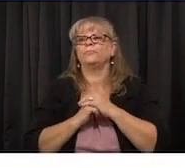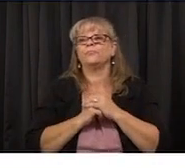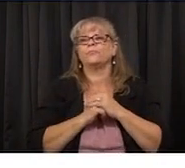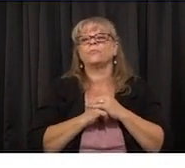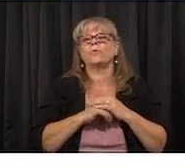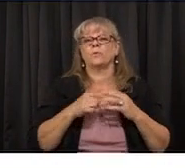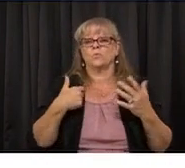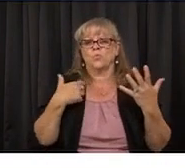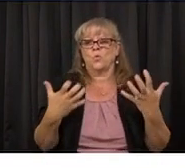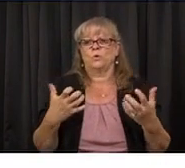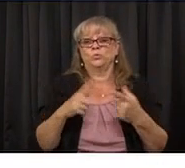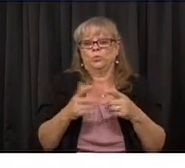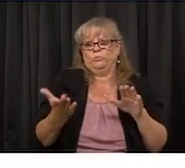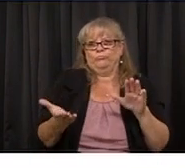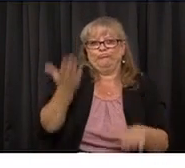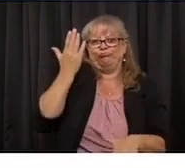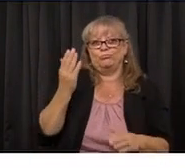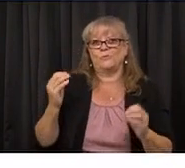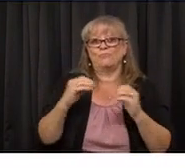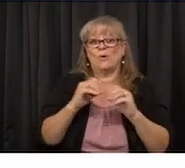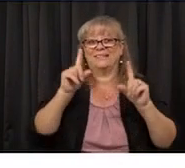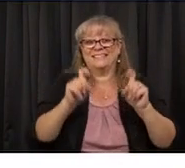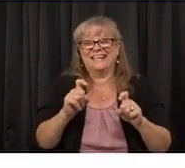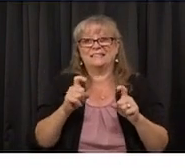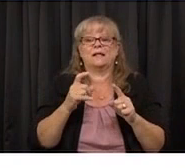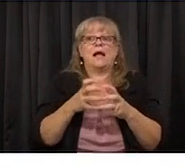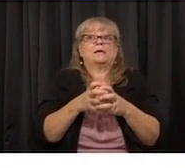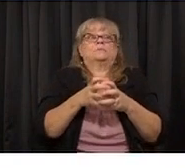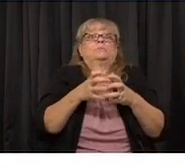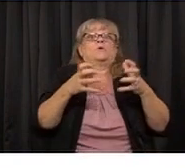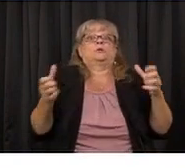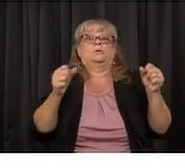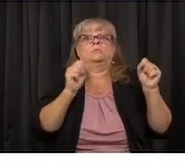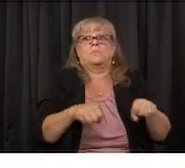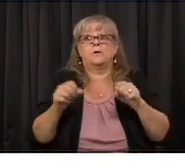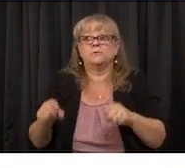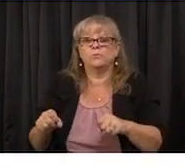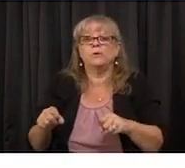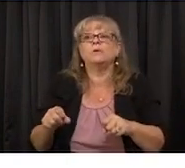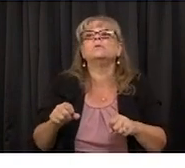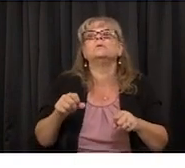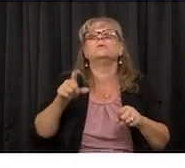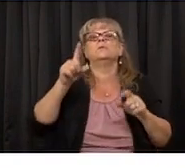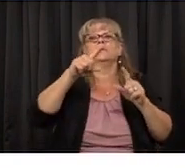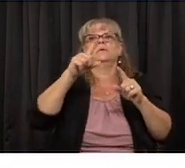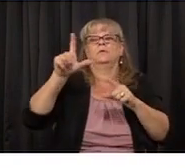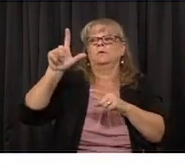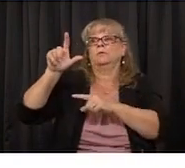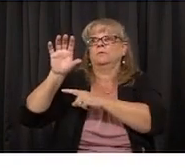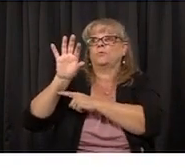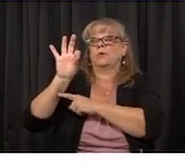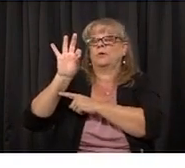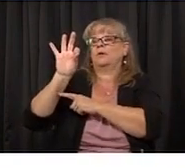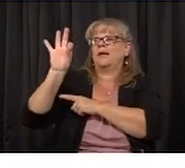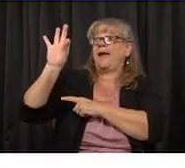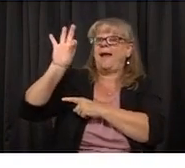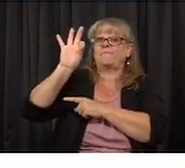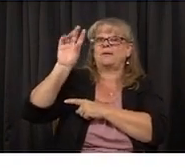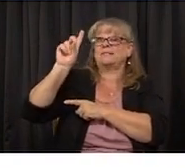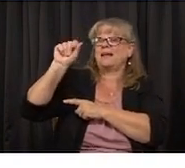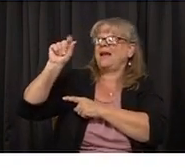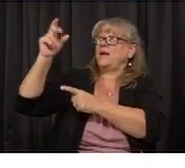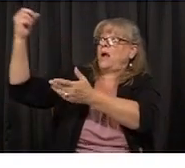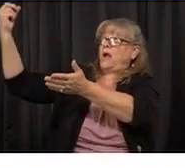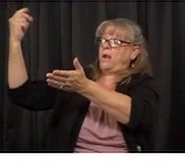much as possible. Our state lab has invoked authority from the FDA to cut through red tape and approve novel tests for use